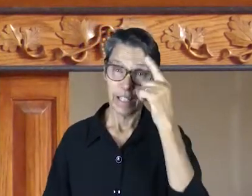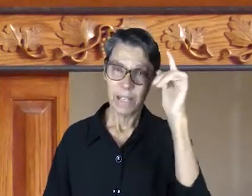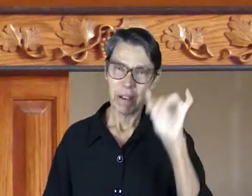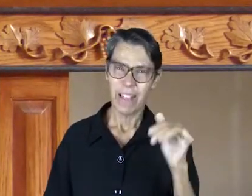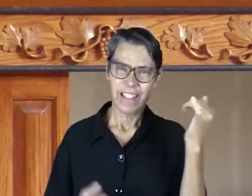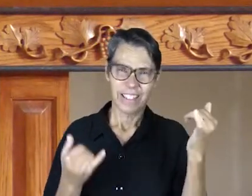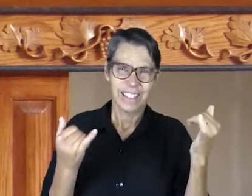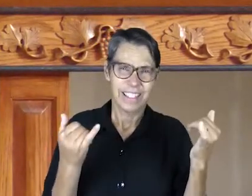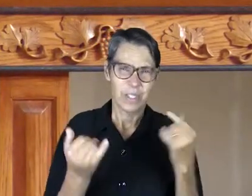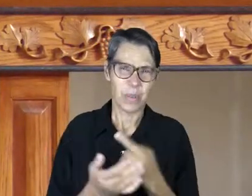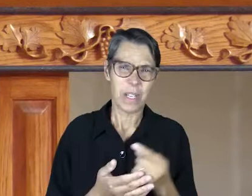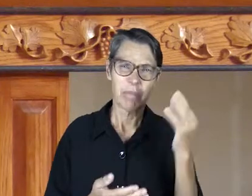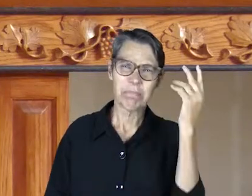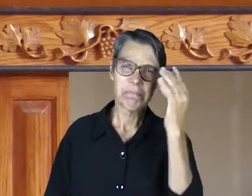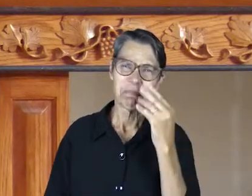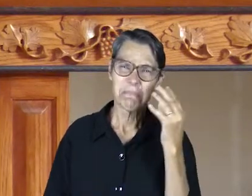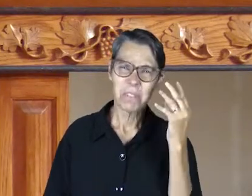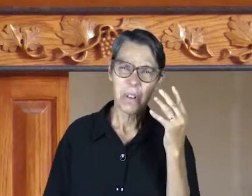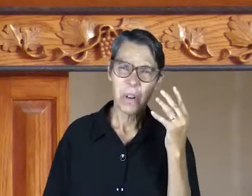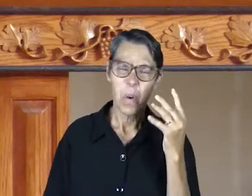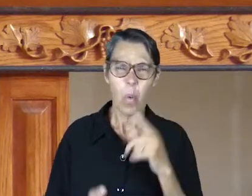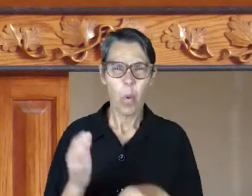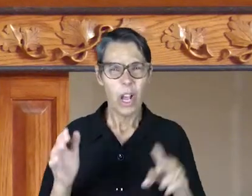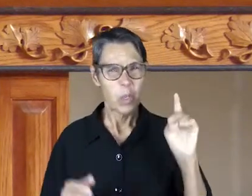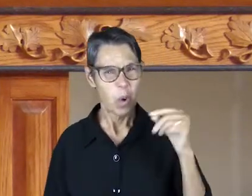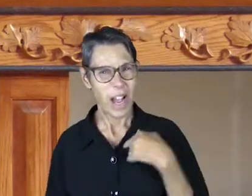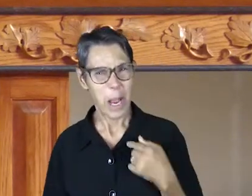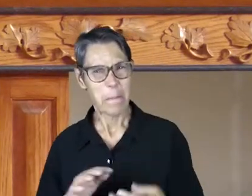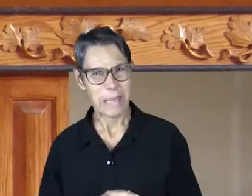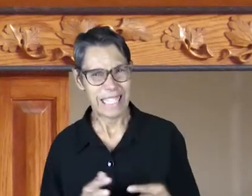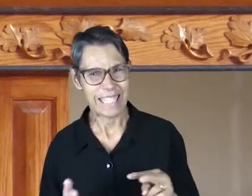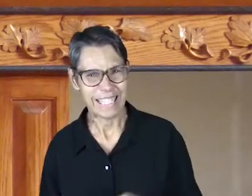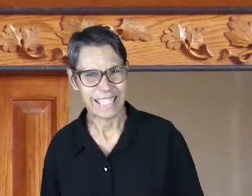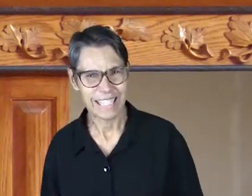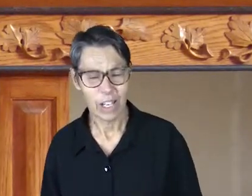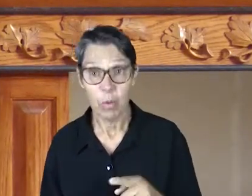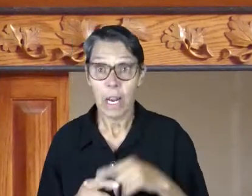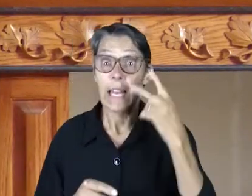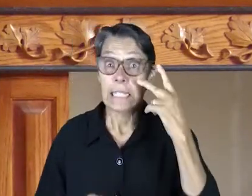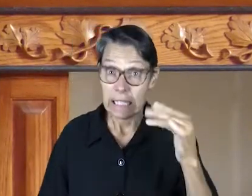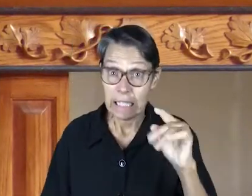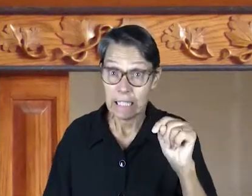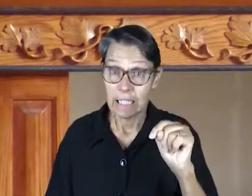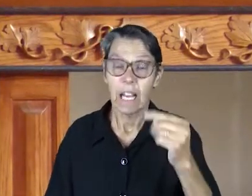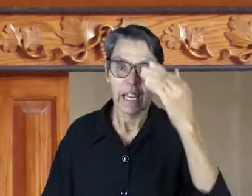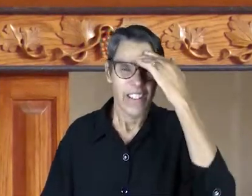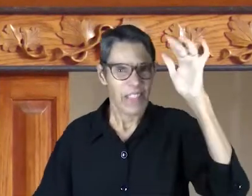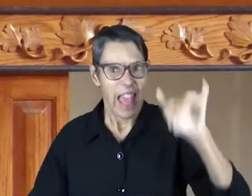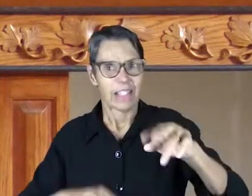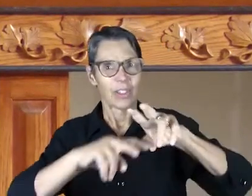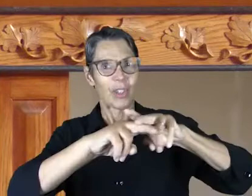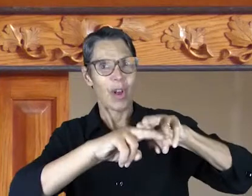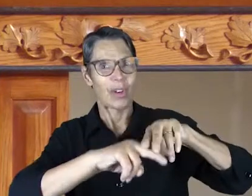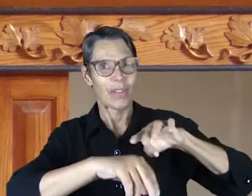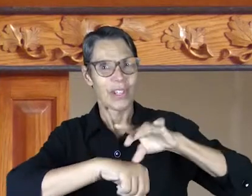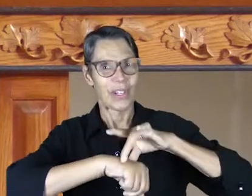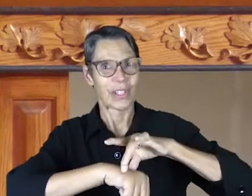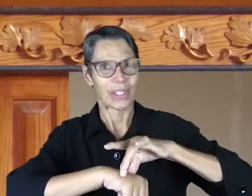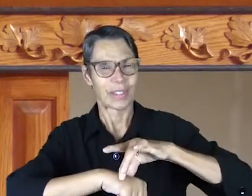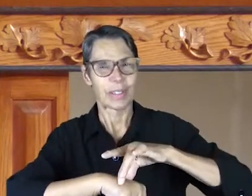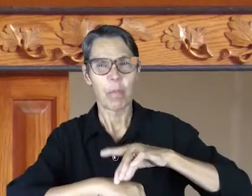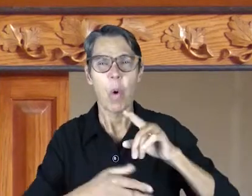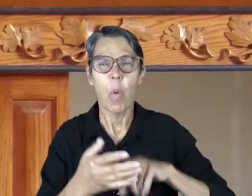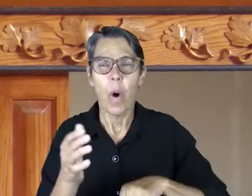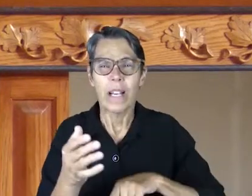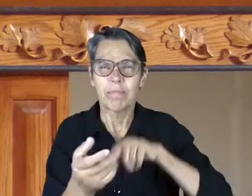that this week, I wondered, what specifically do I mean? I mean, I know when I see it, but what is it that I see when I call